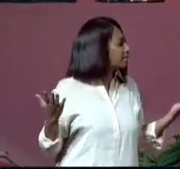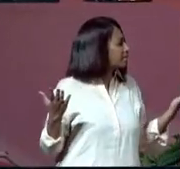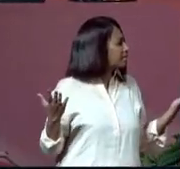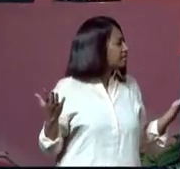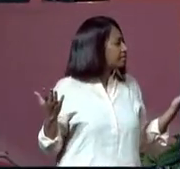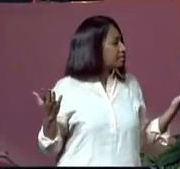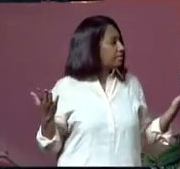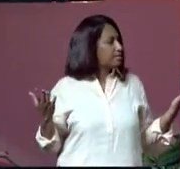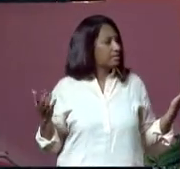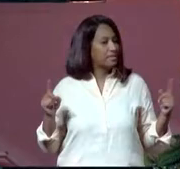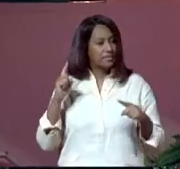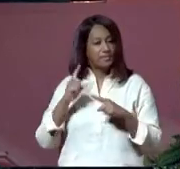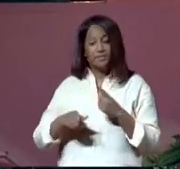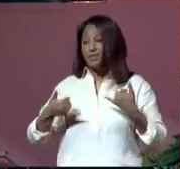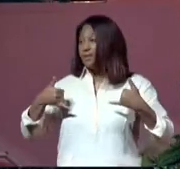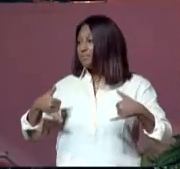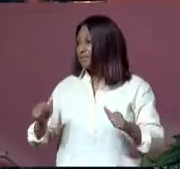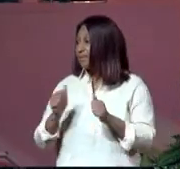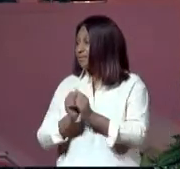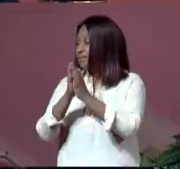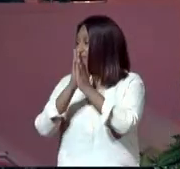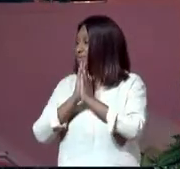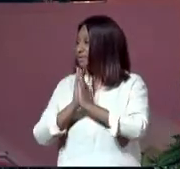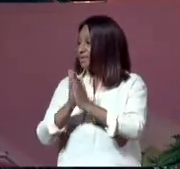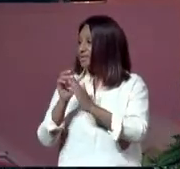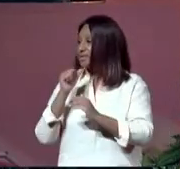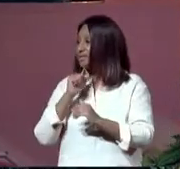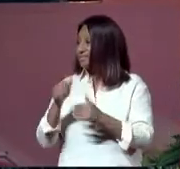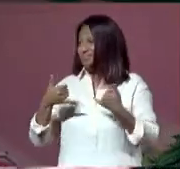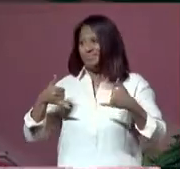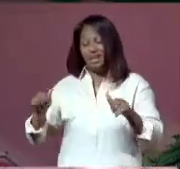Don't play with prayer that way. Don't play with time that way.